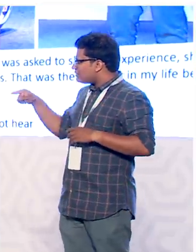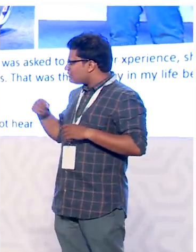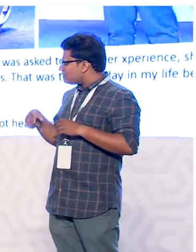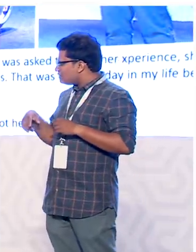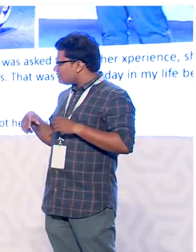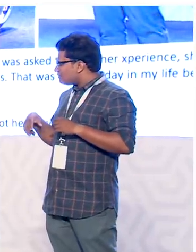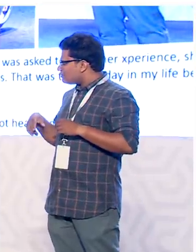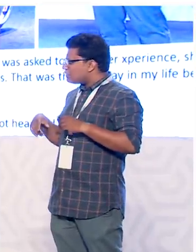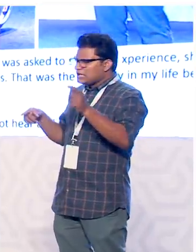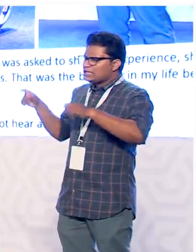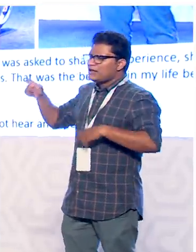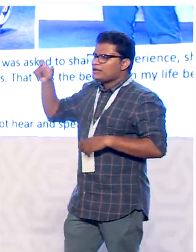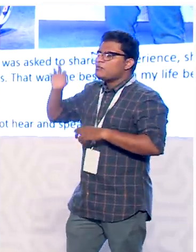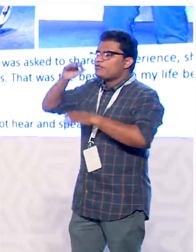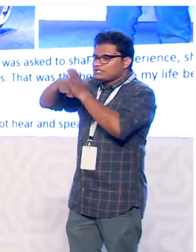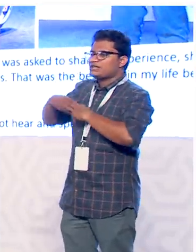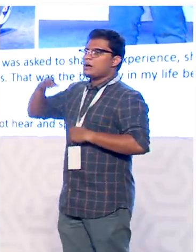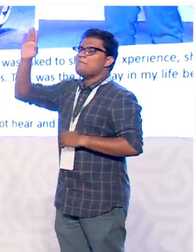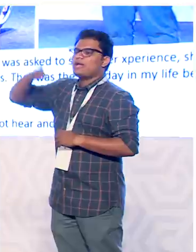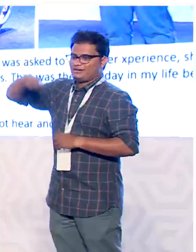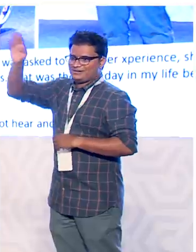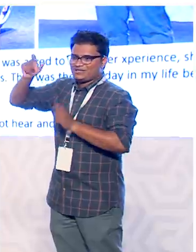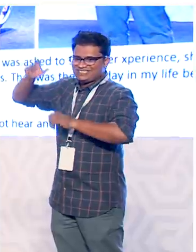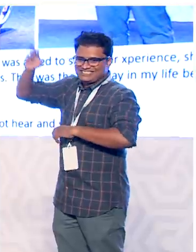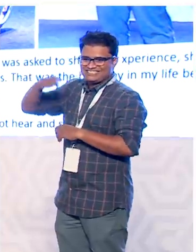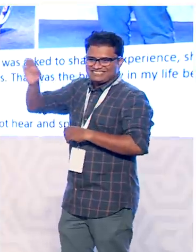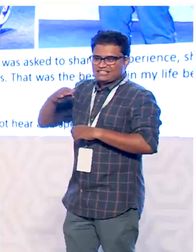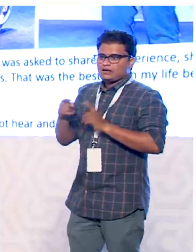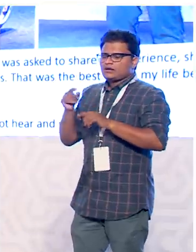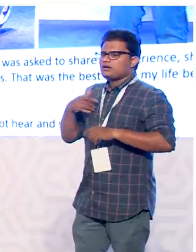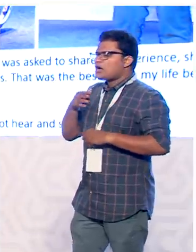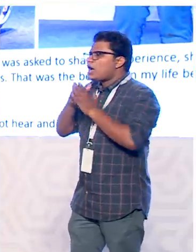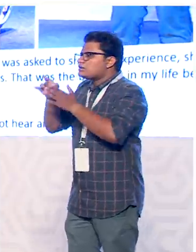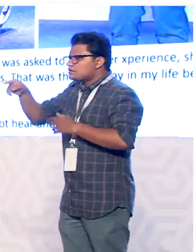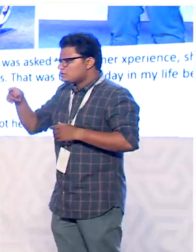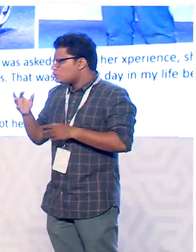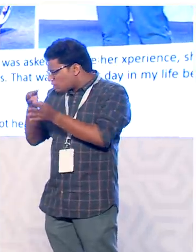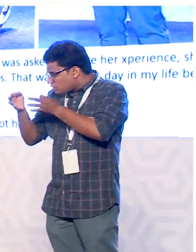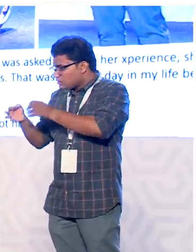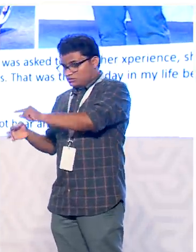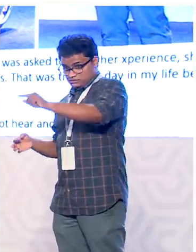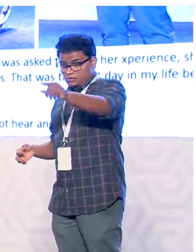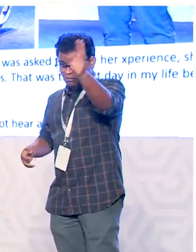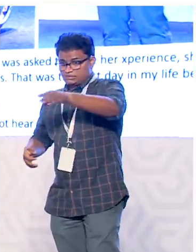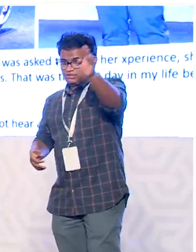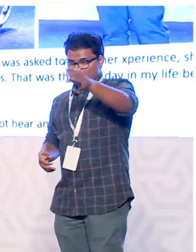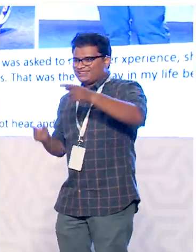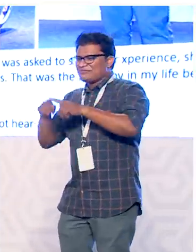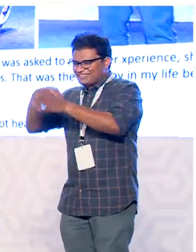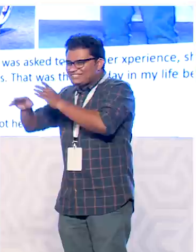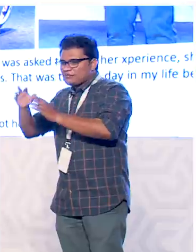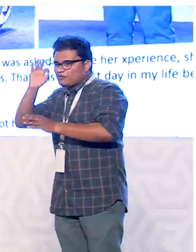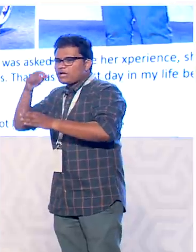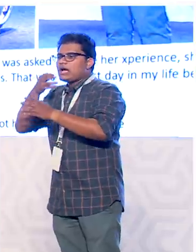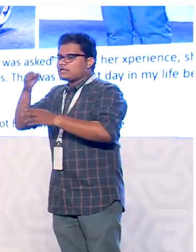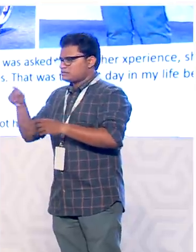she's a painter, I think. In the film also, she's a painter. And she's asked to explain to another painter who's doing a portrait of the